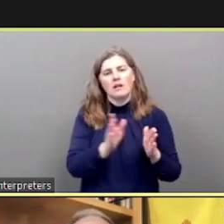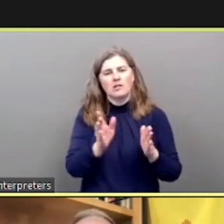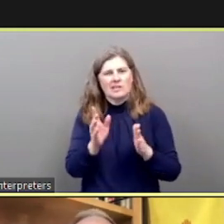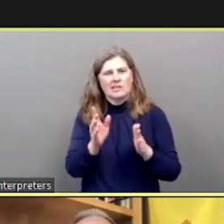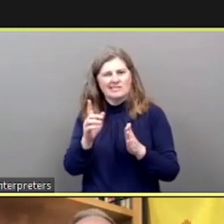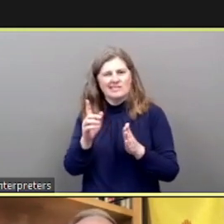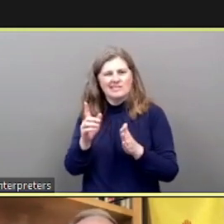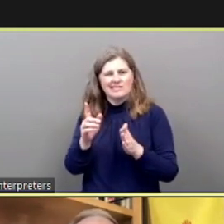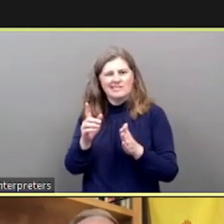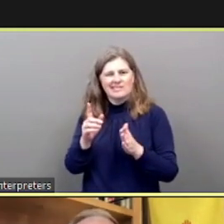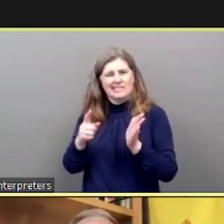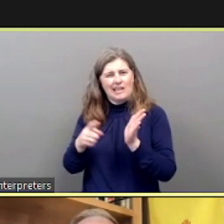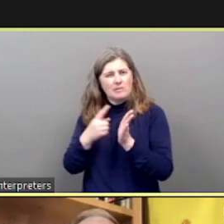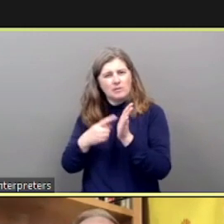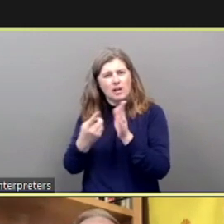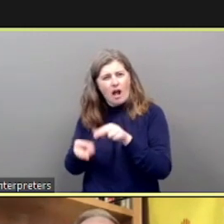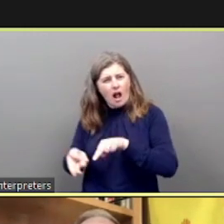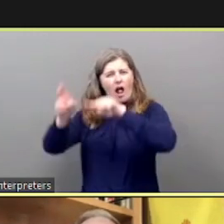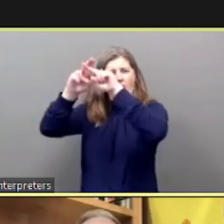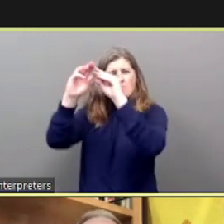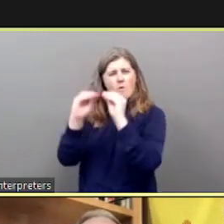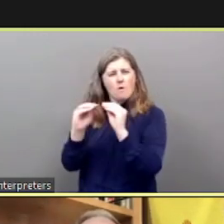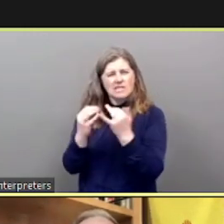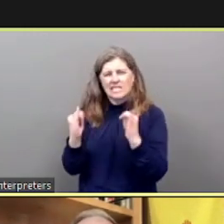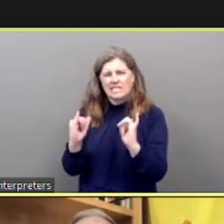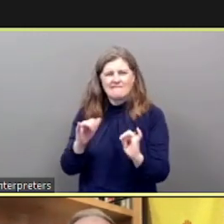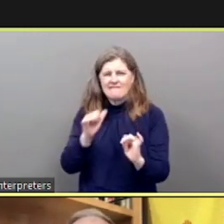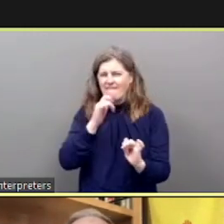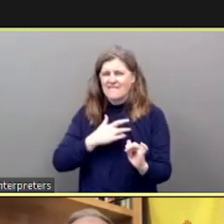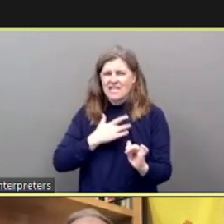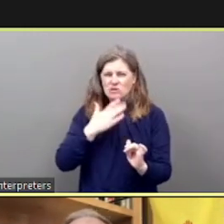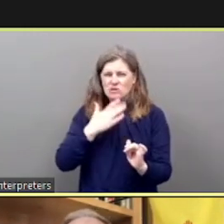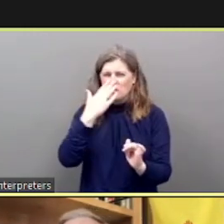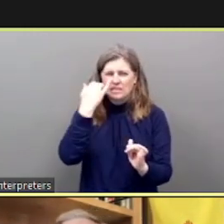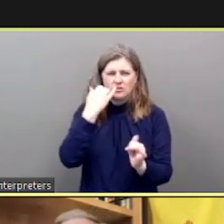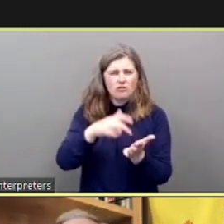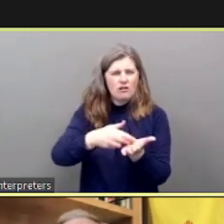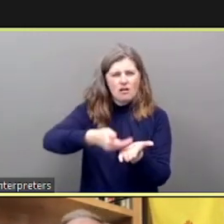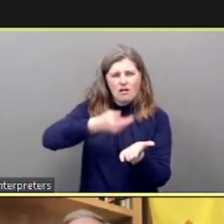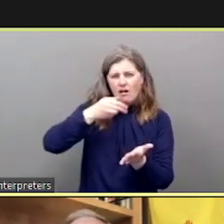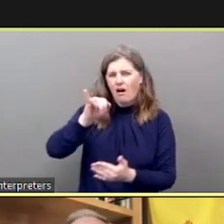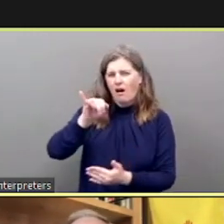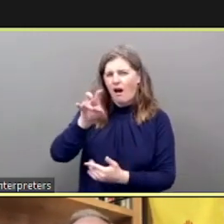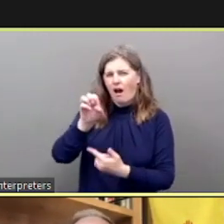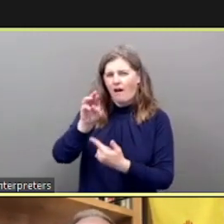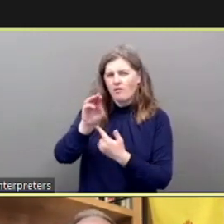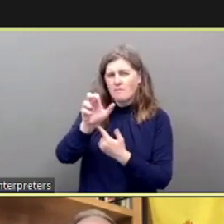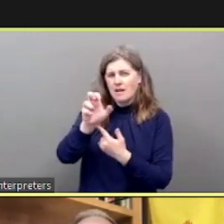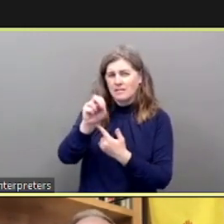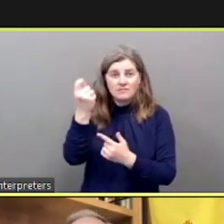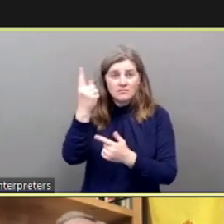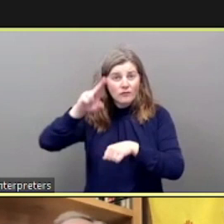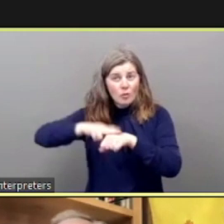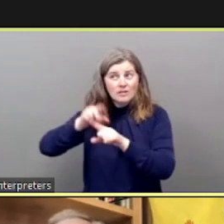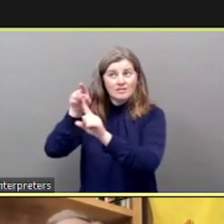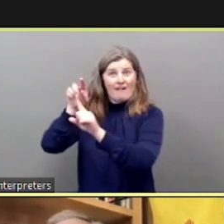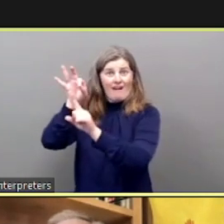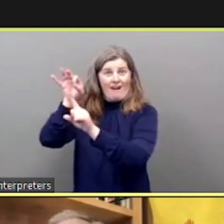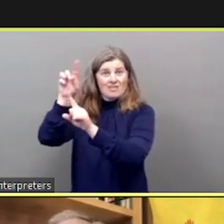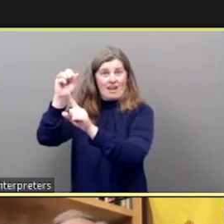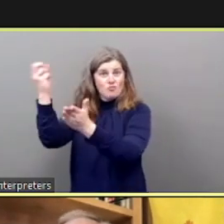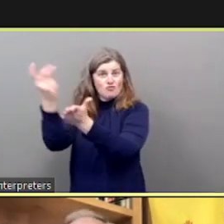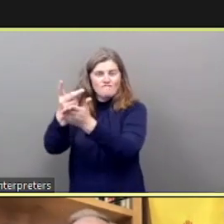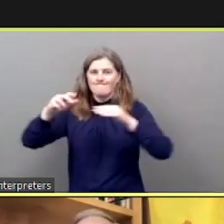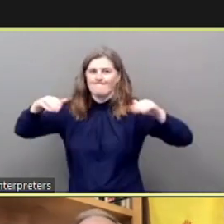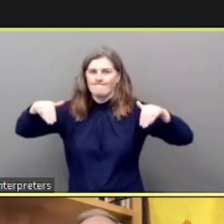3 times, still does not feel people should be taking it. And of course, the FDA has not yet approved it. So we're watching the